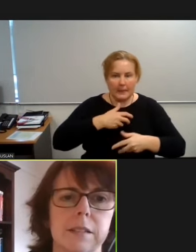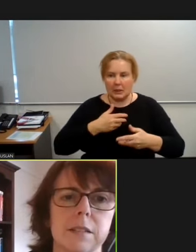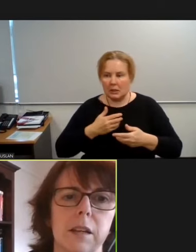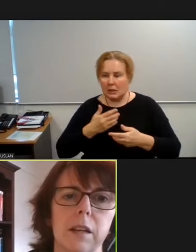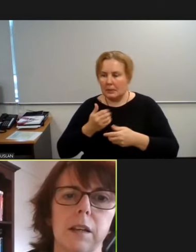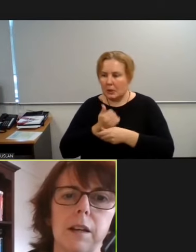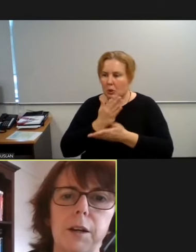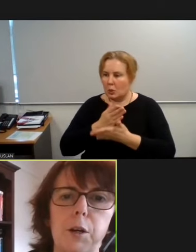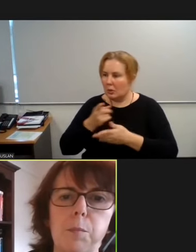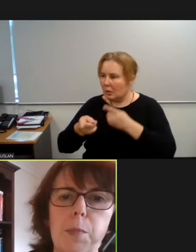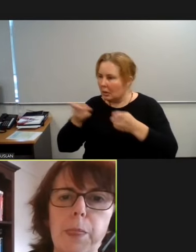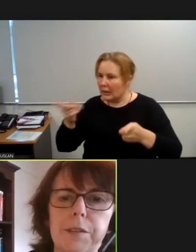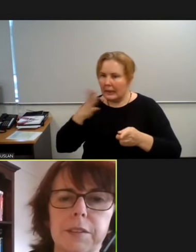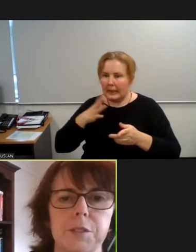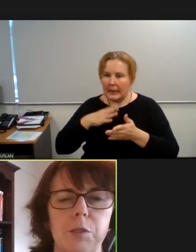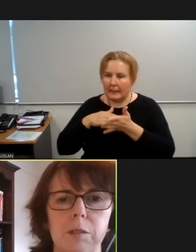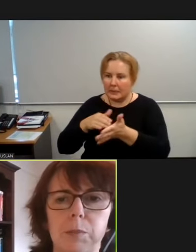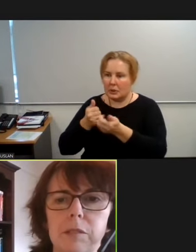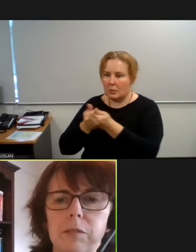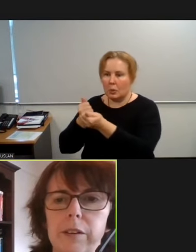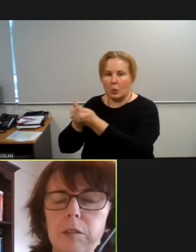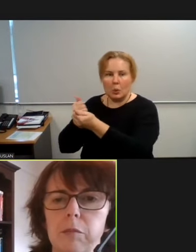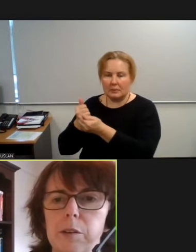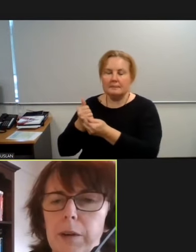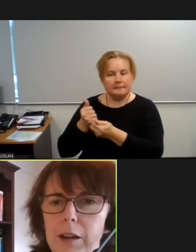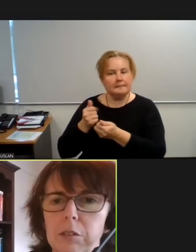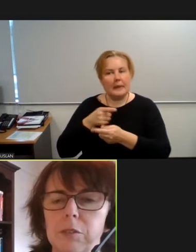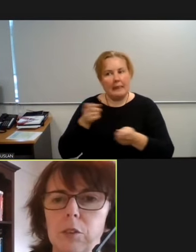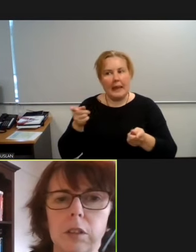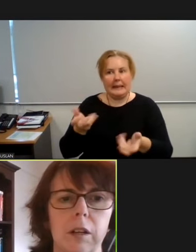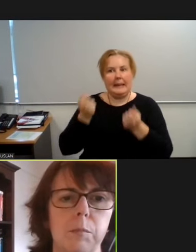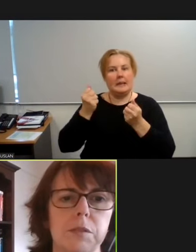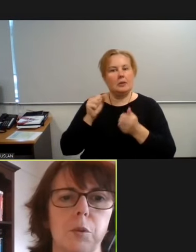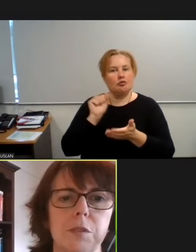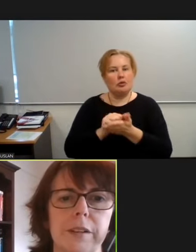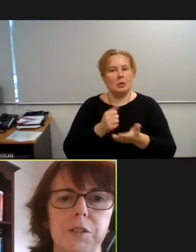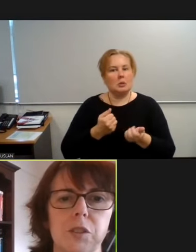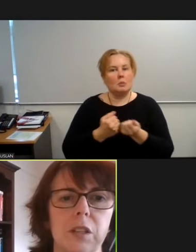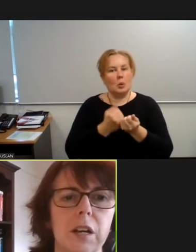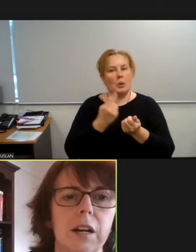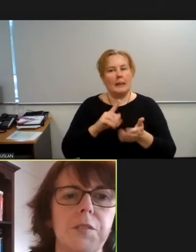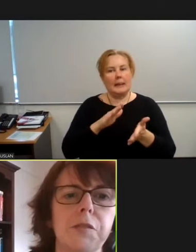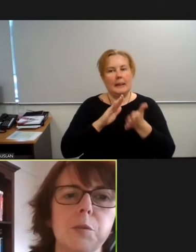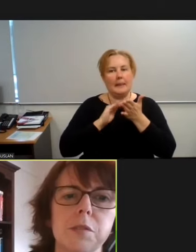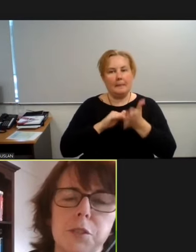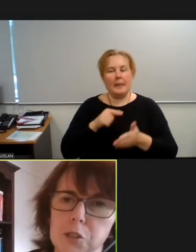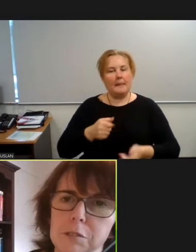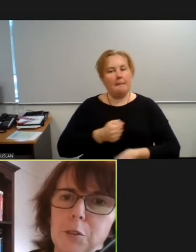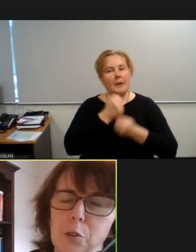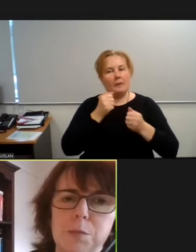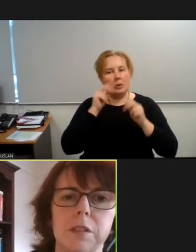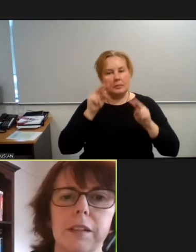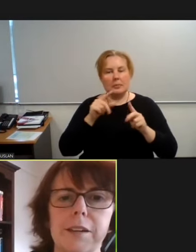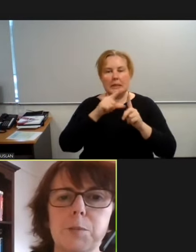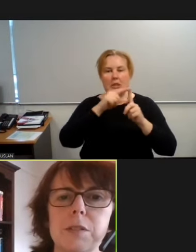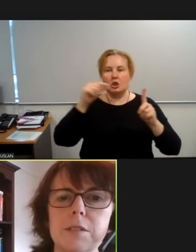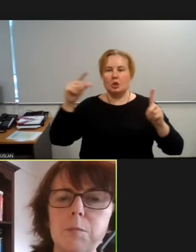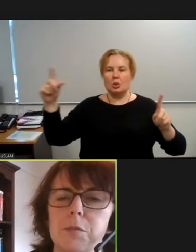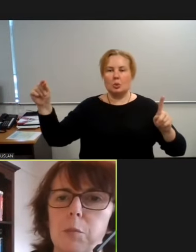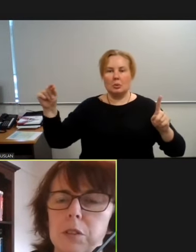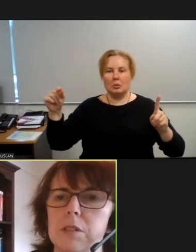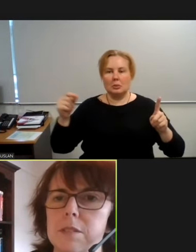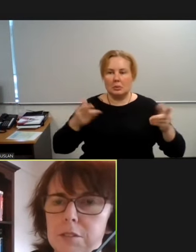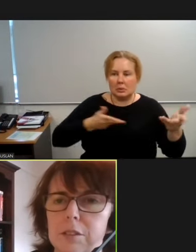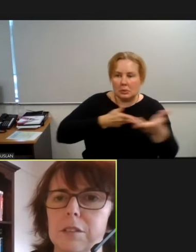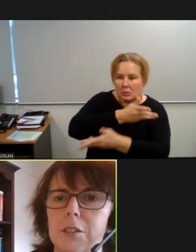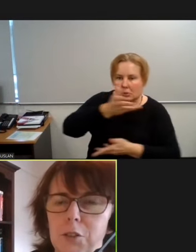gets it. I think that's really been very, very powerful as an observation. I think the use of digital forums and engagement is